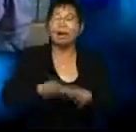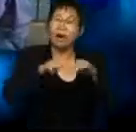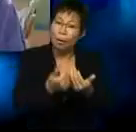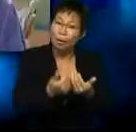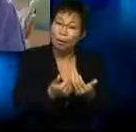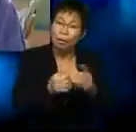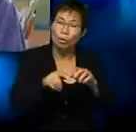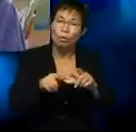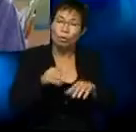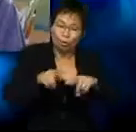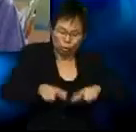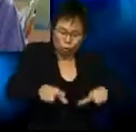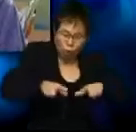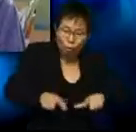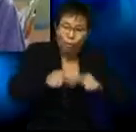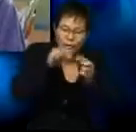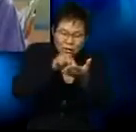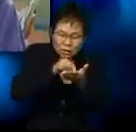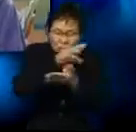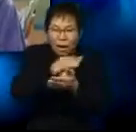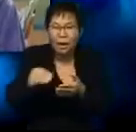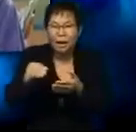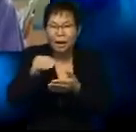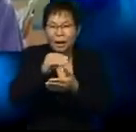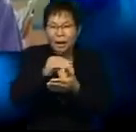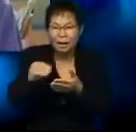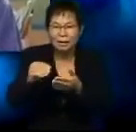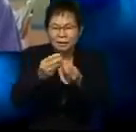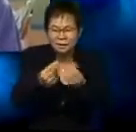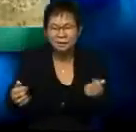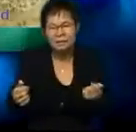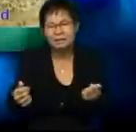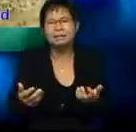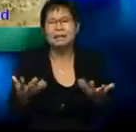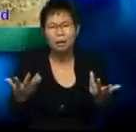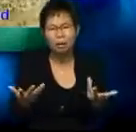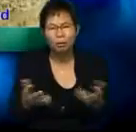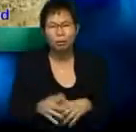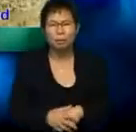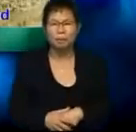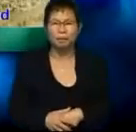sand? Wood chips and sand are non-magnetic objects.